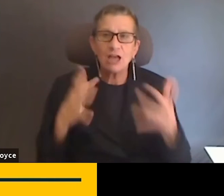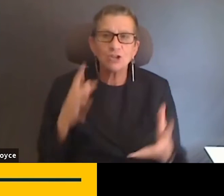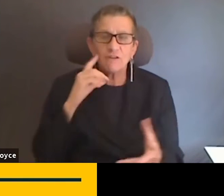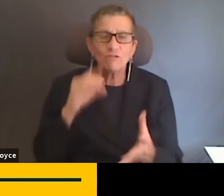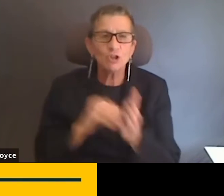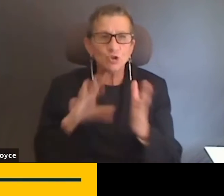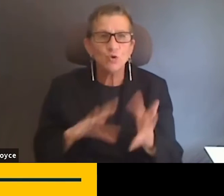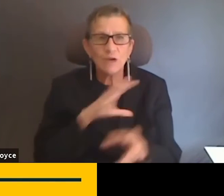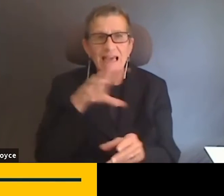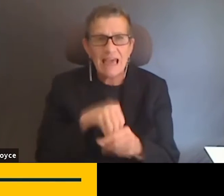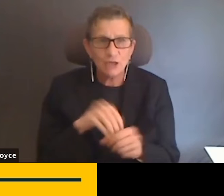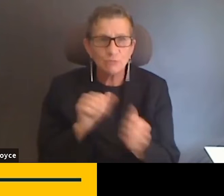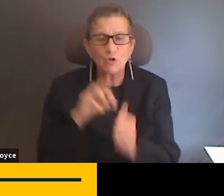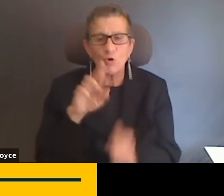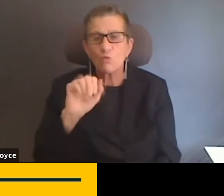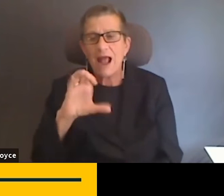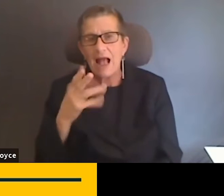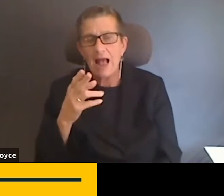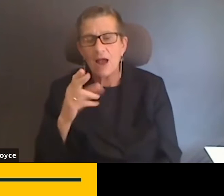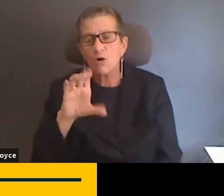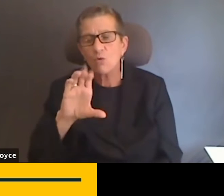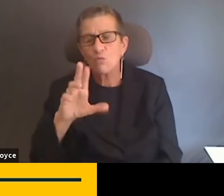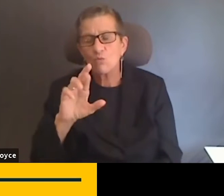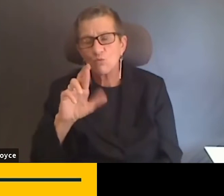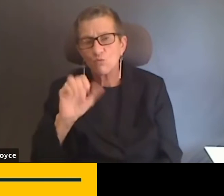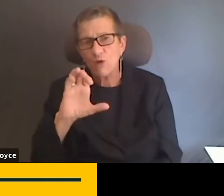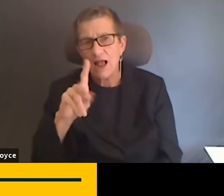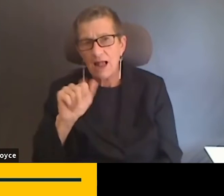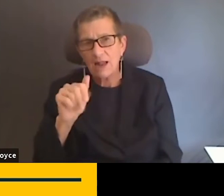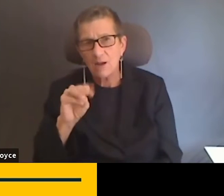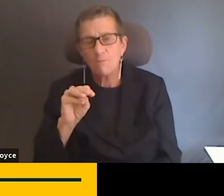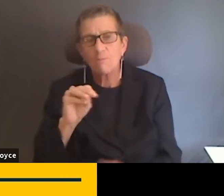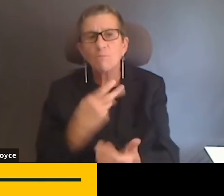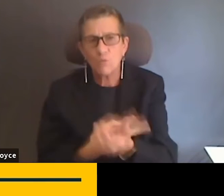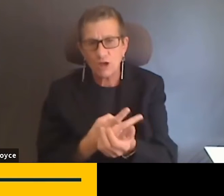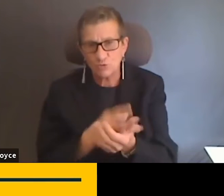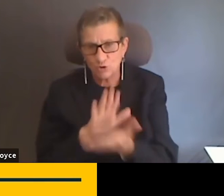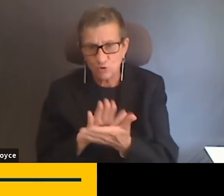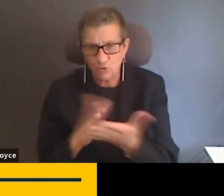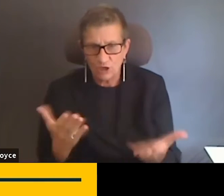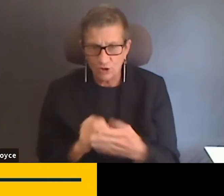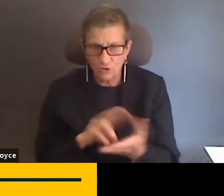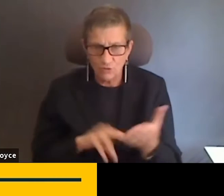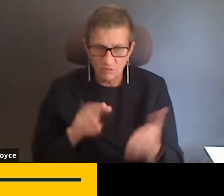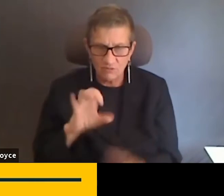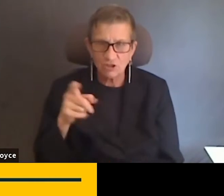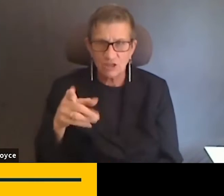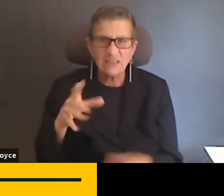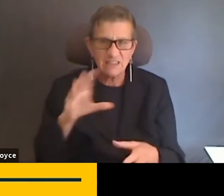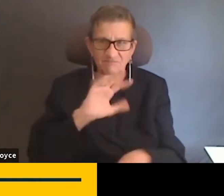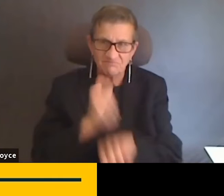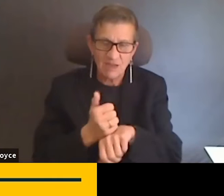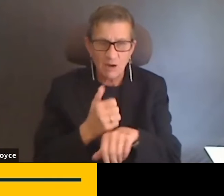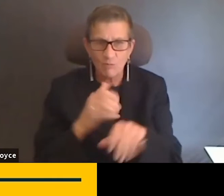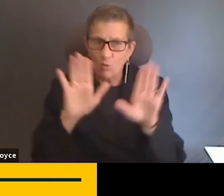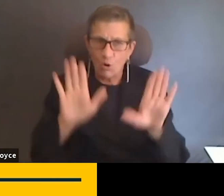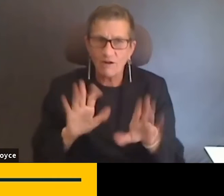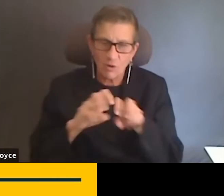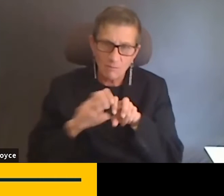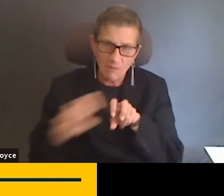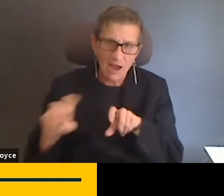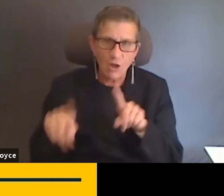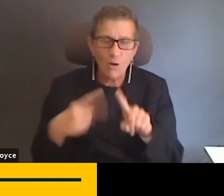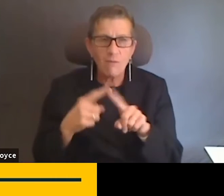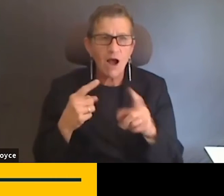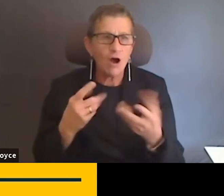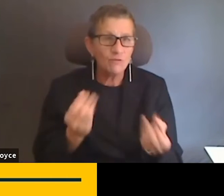the Rackham Graduate School here at the University of Michigan. And he has assembled a wonderful panel to help us enlighten us about